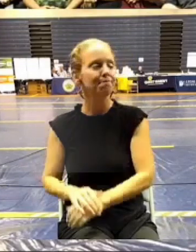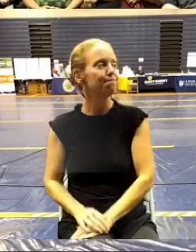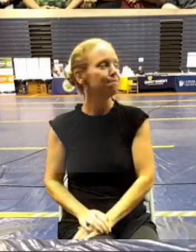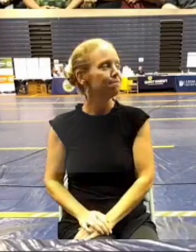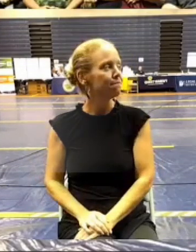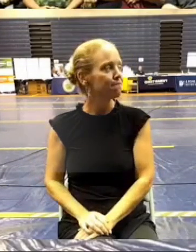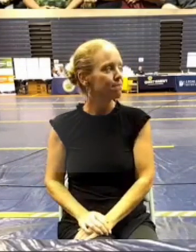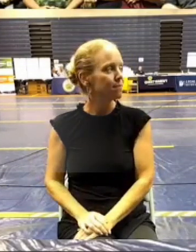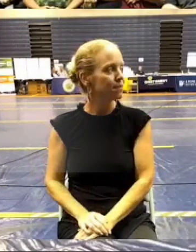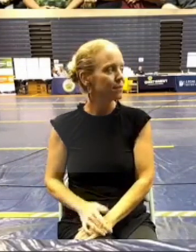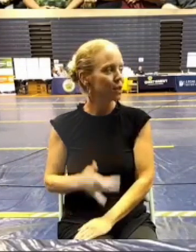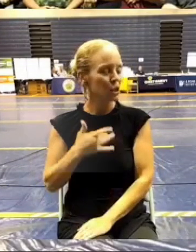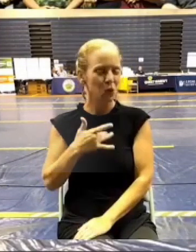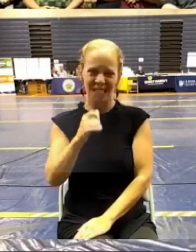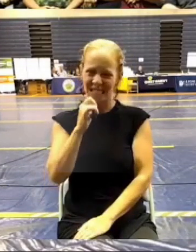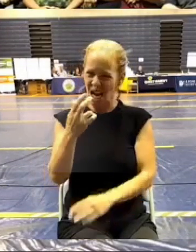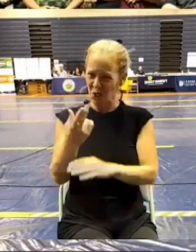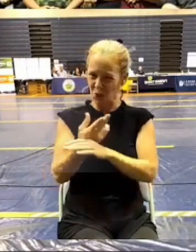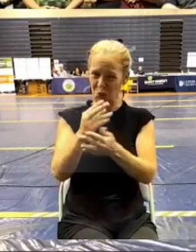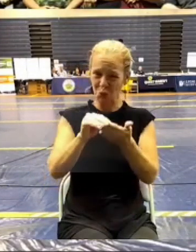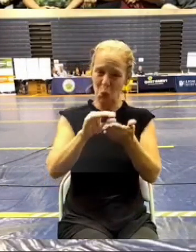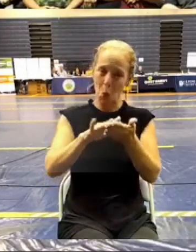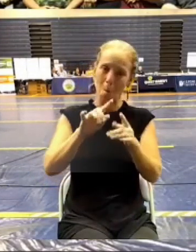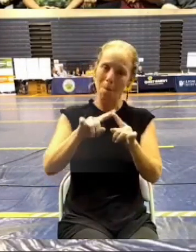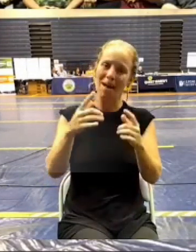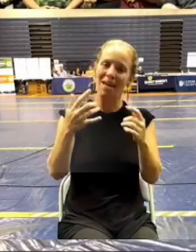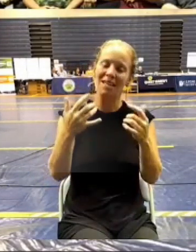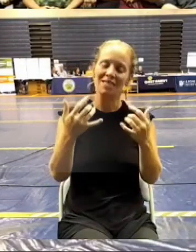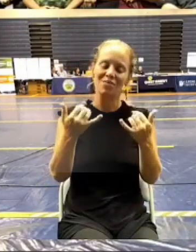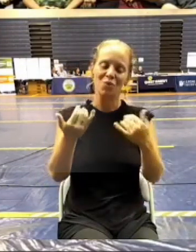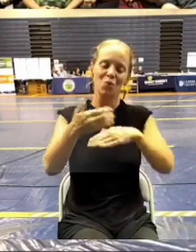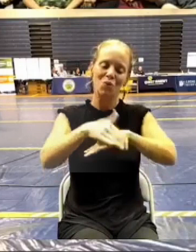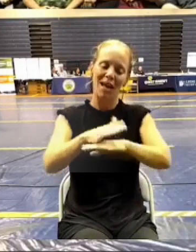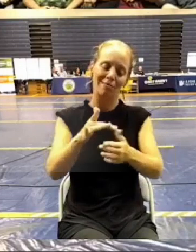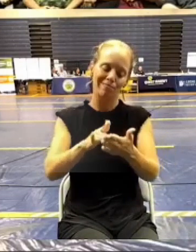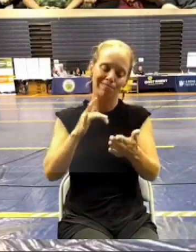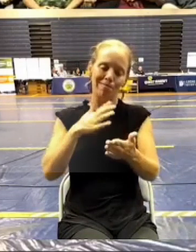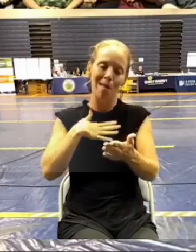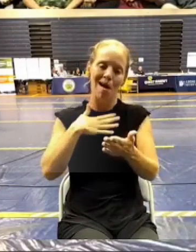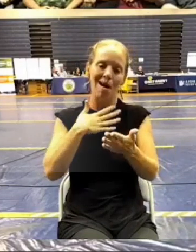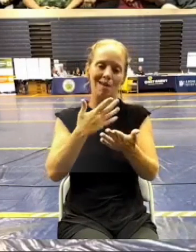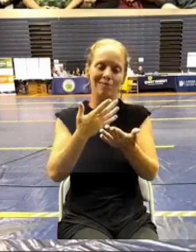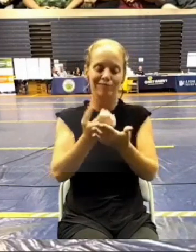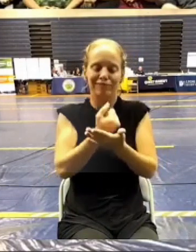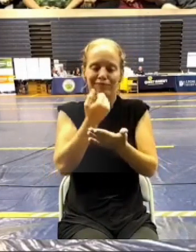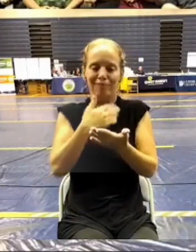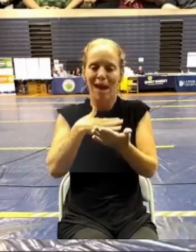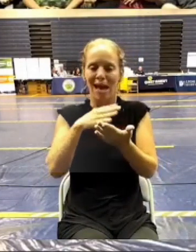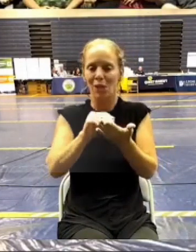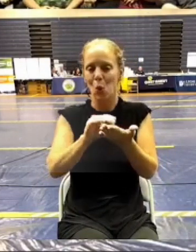Normally, I don't use my notes very much, but tonight I'm going to have to rely on my notes. So,